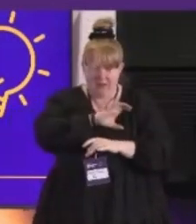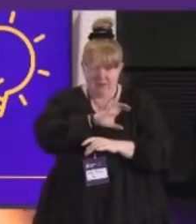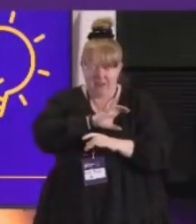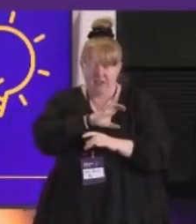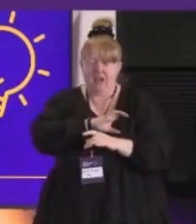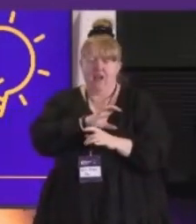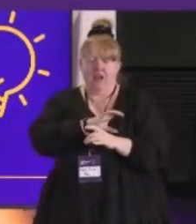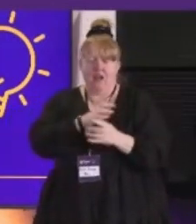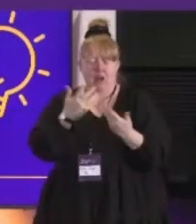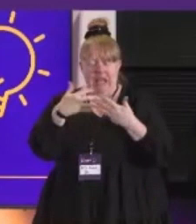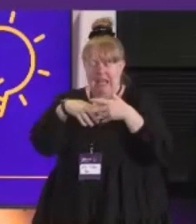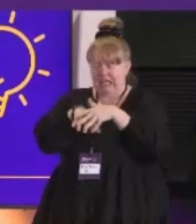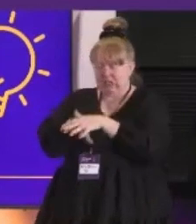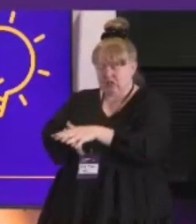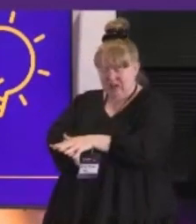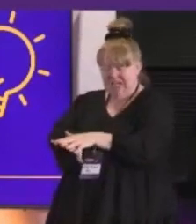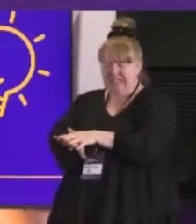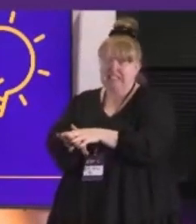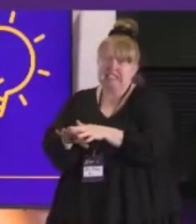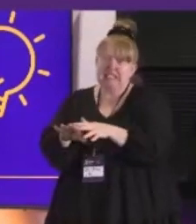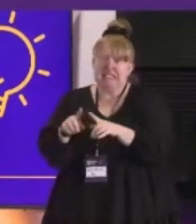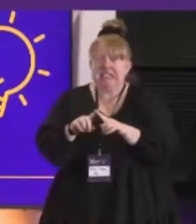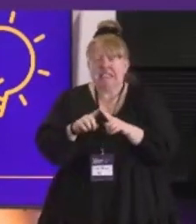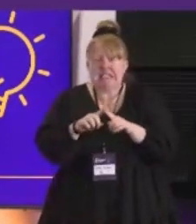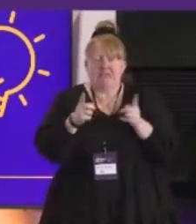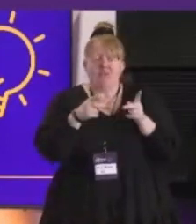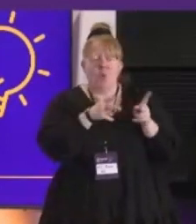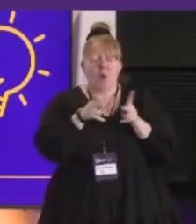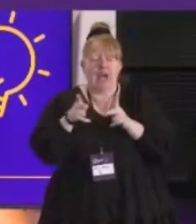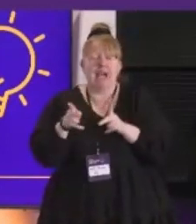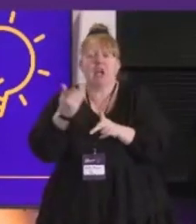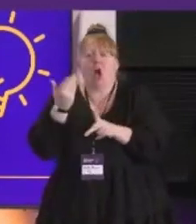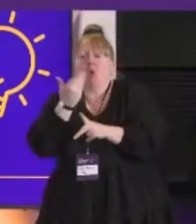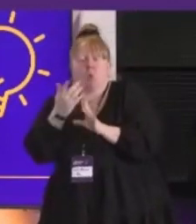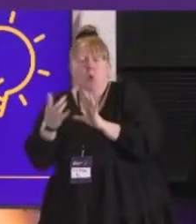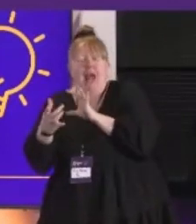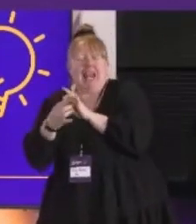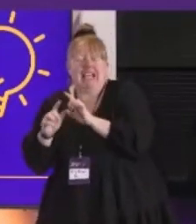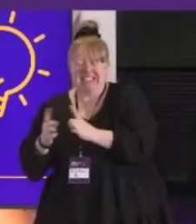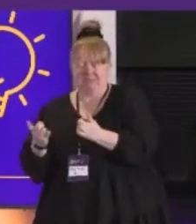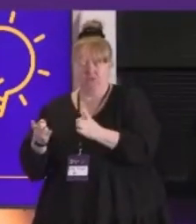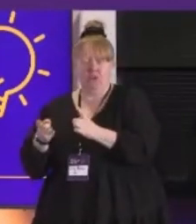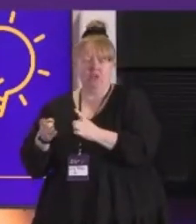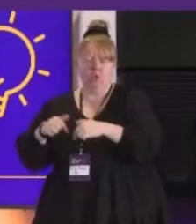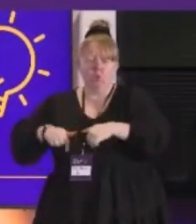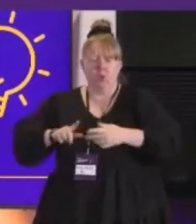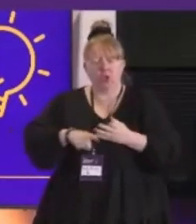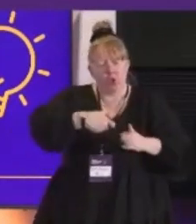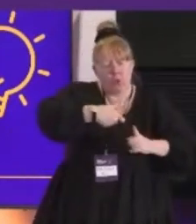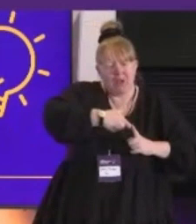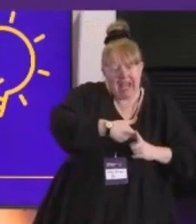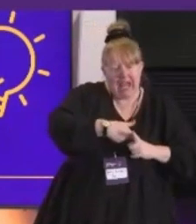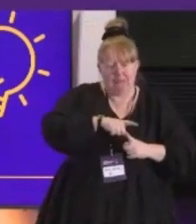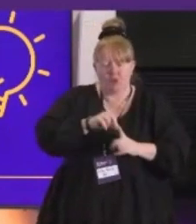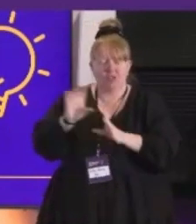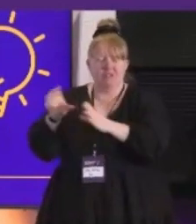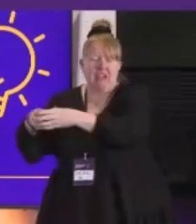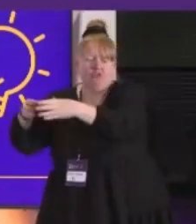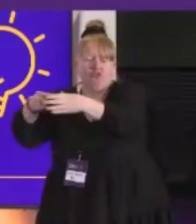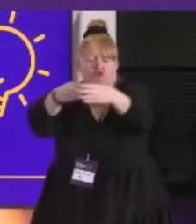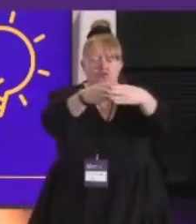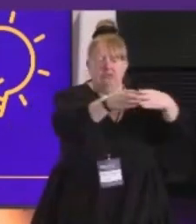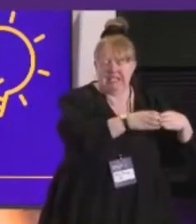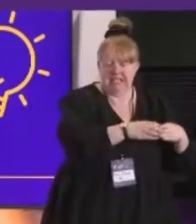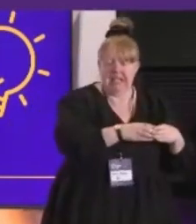integrated in some sort of way. Our schooling system is slightly different by province and territory, but we're integrated with